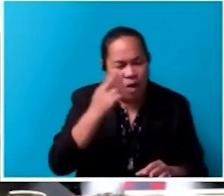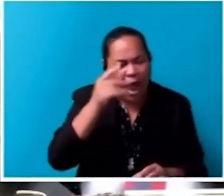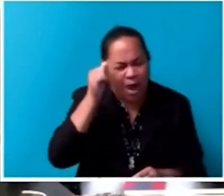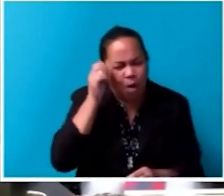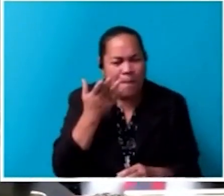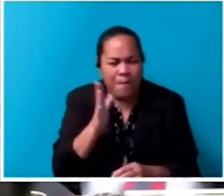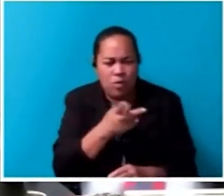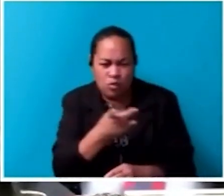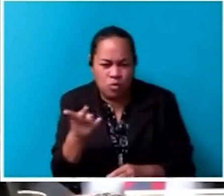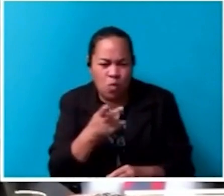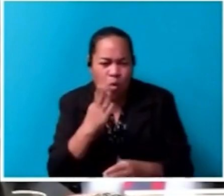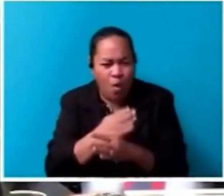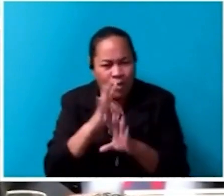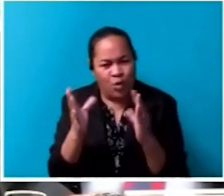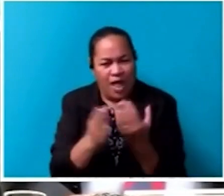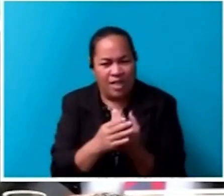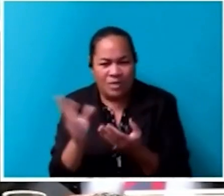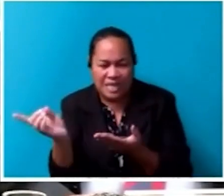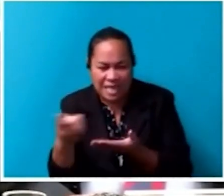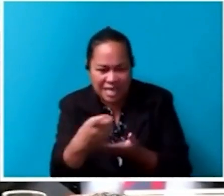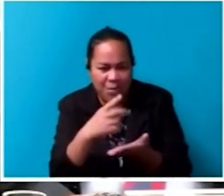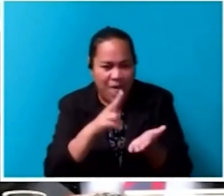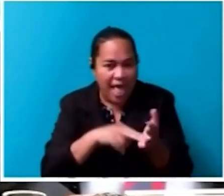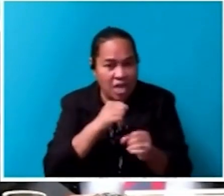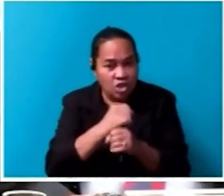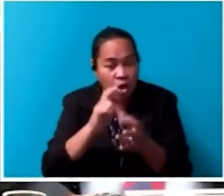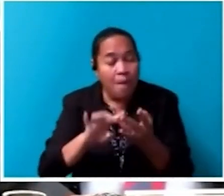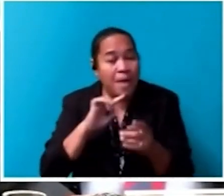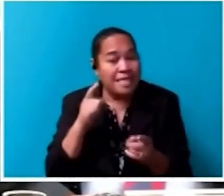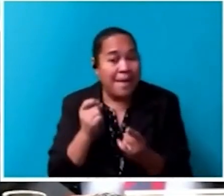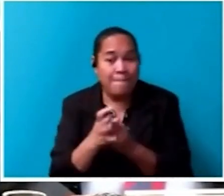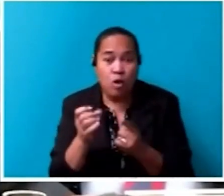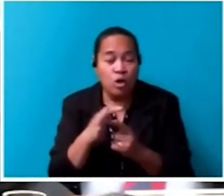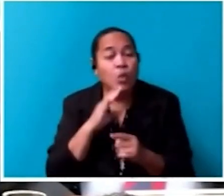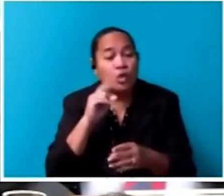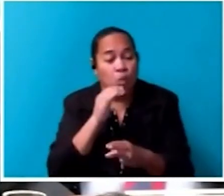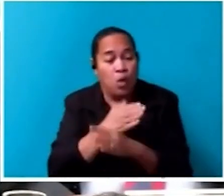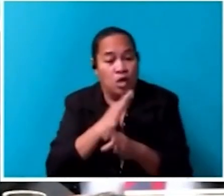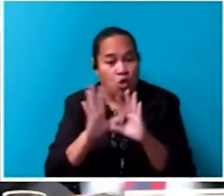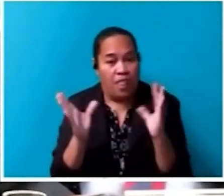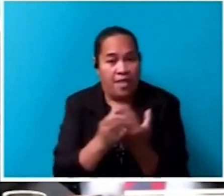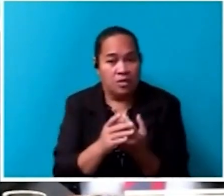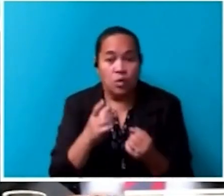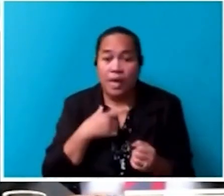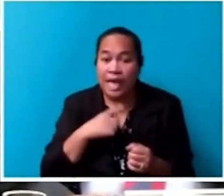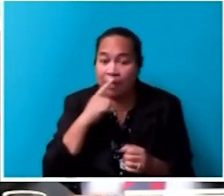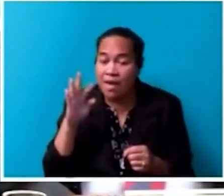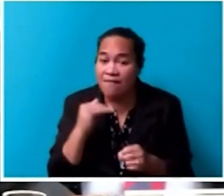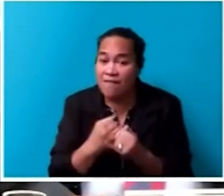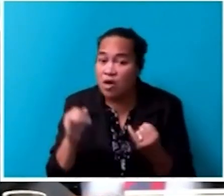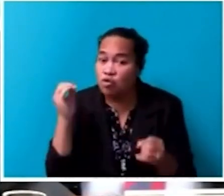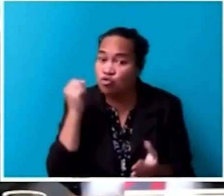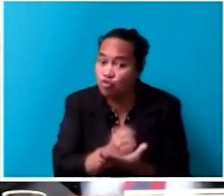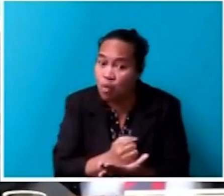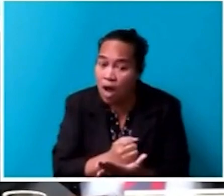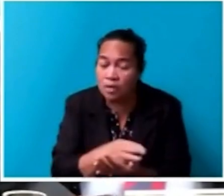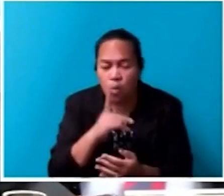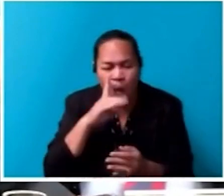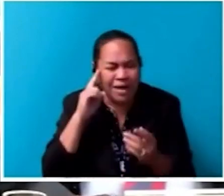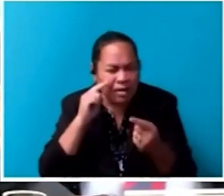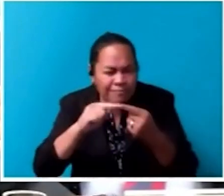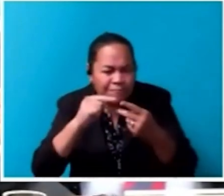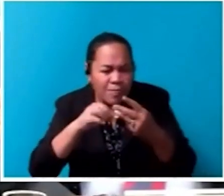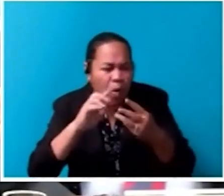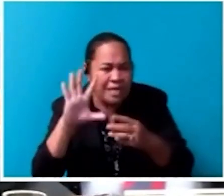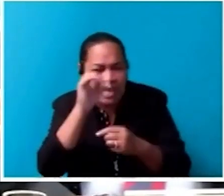of databases and the NGOs, but it's important for us to do this so that we are very sure what the indicators of success will be. Not